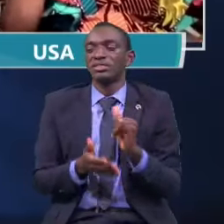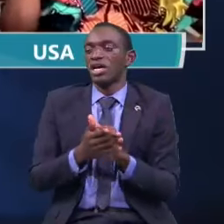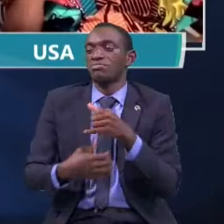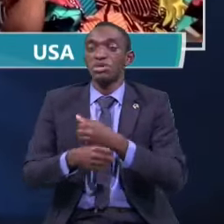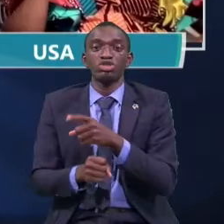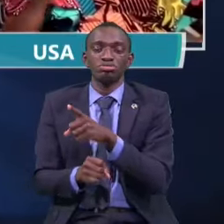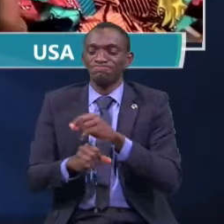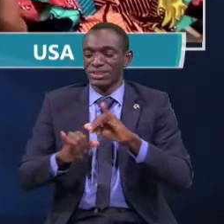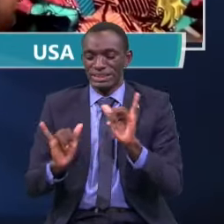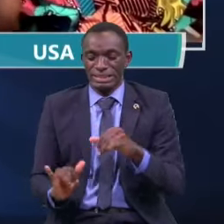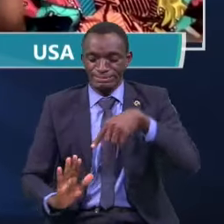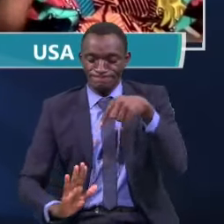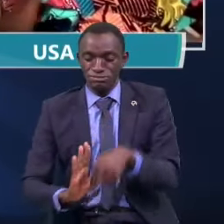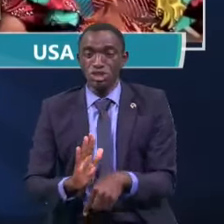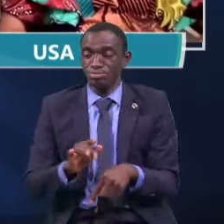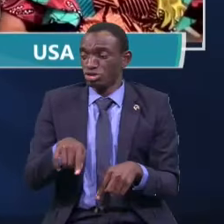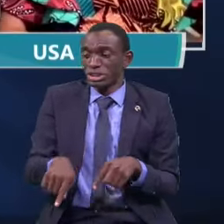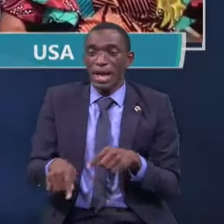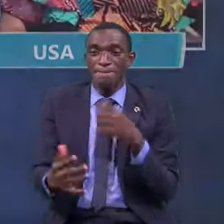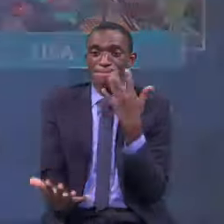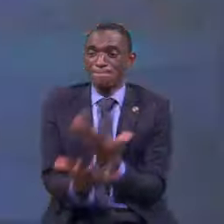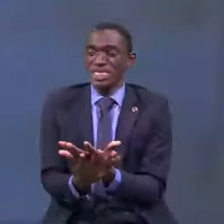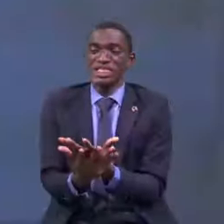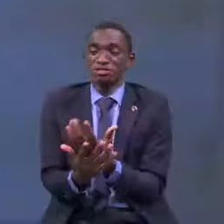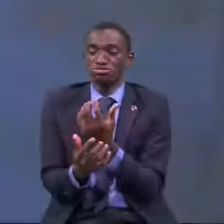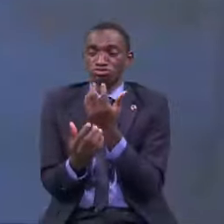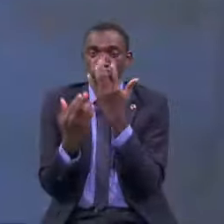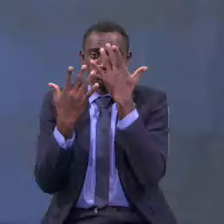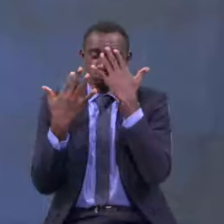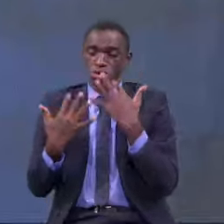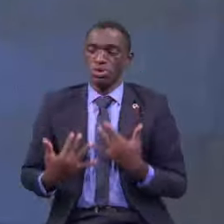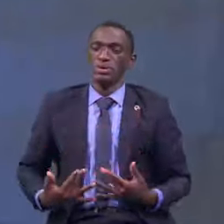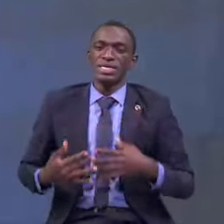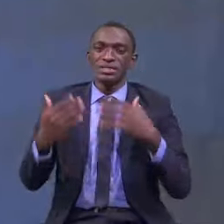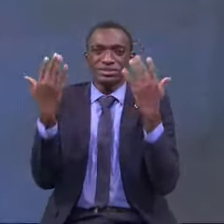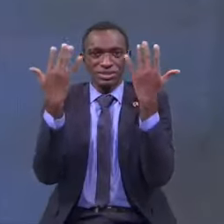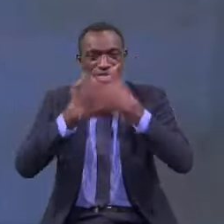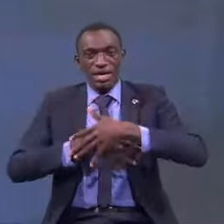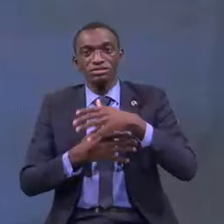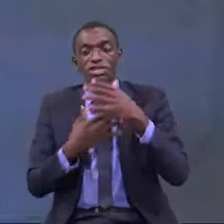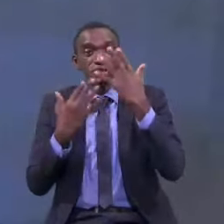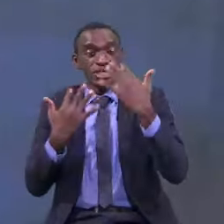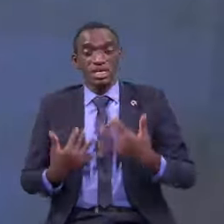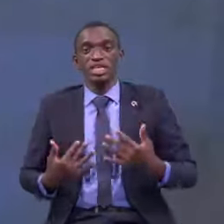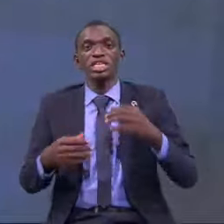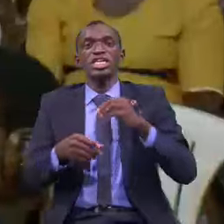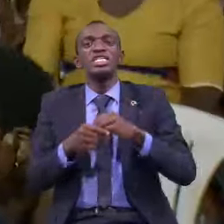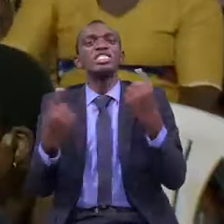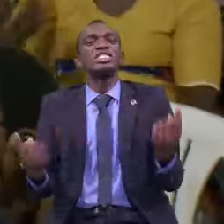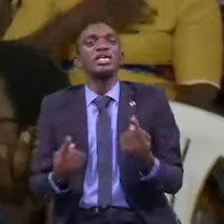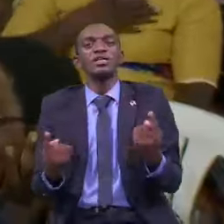the dungeon, in the prison, in sorrow, in sadness, in sin. You must come